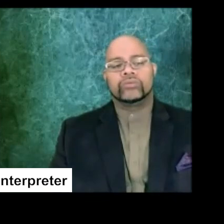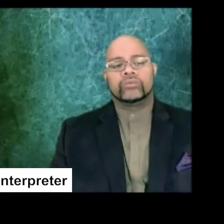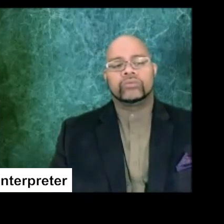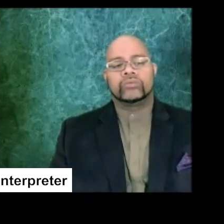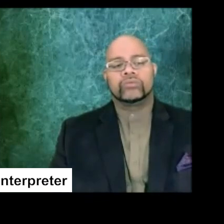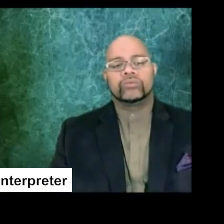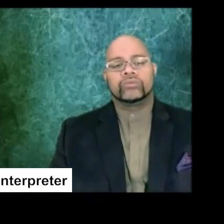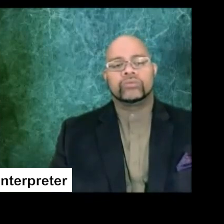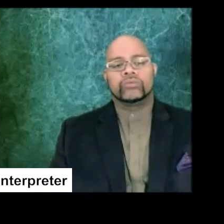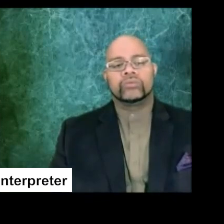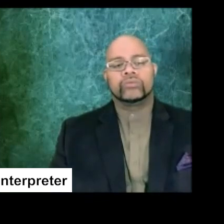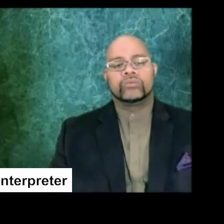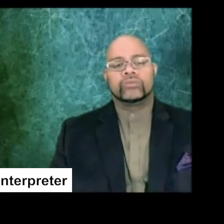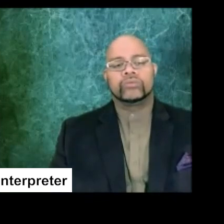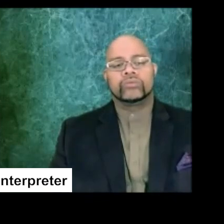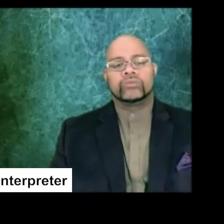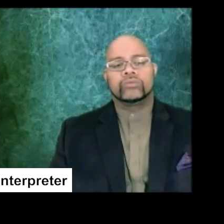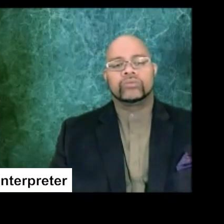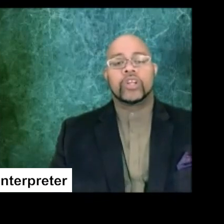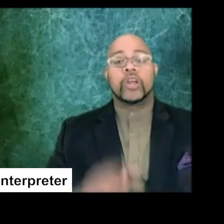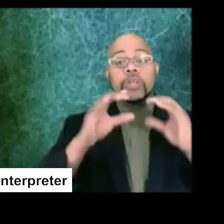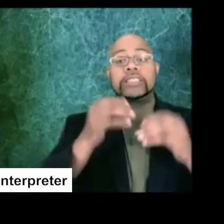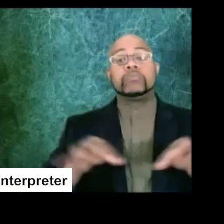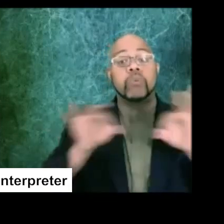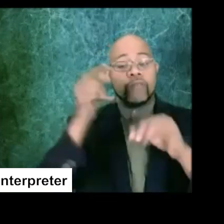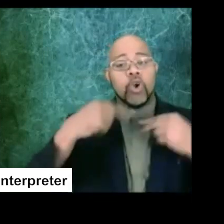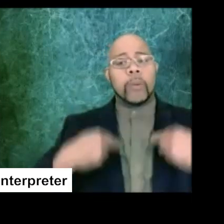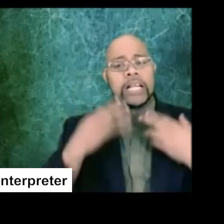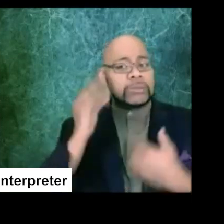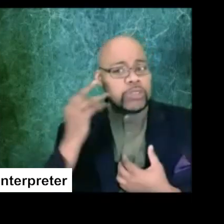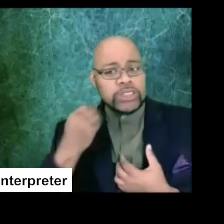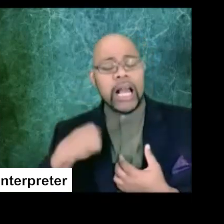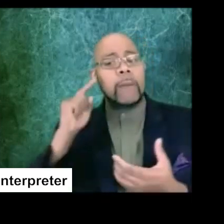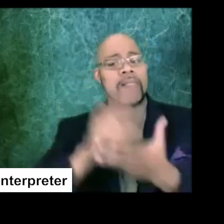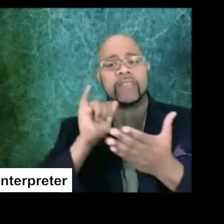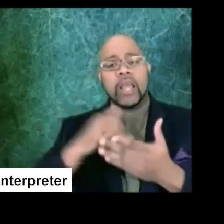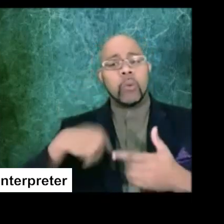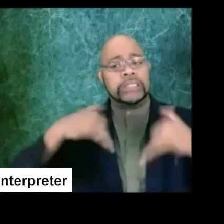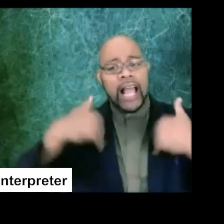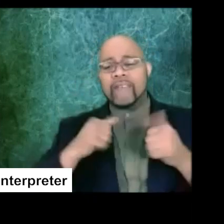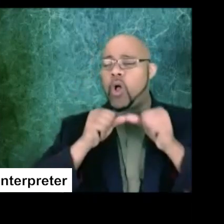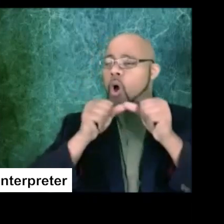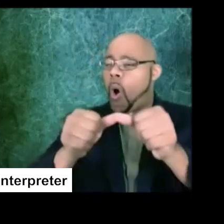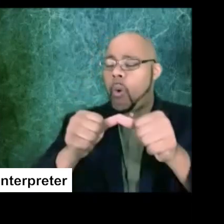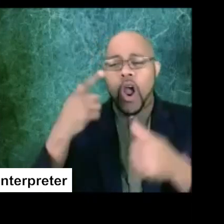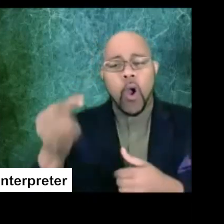heard. Communication is essential for the human experience, I believe, and we still have a long way